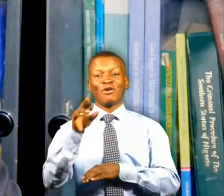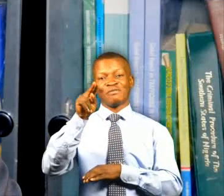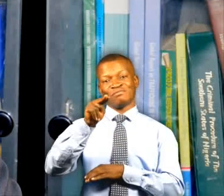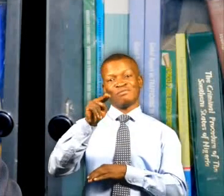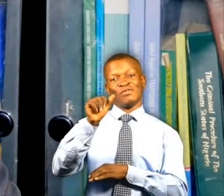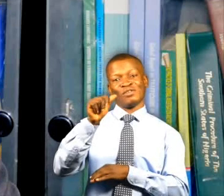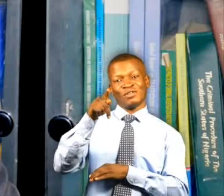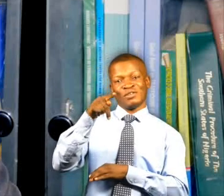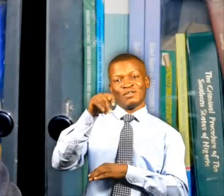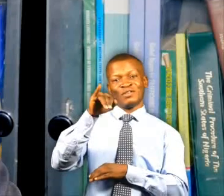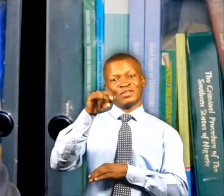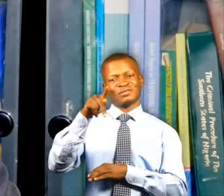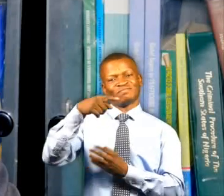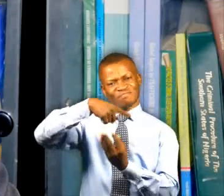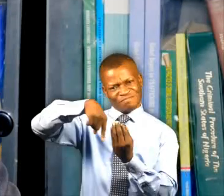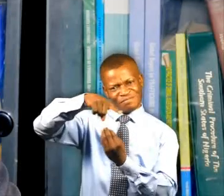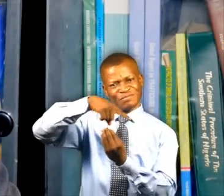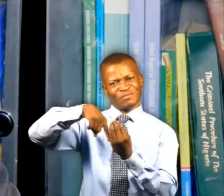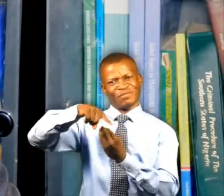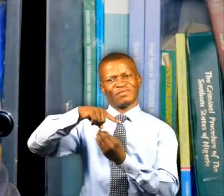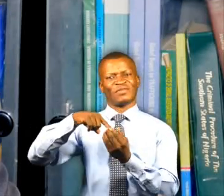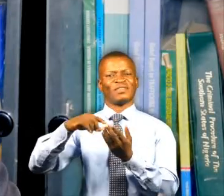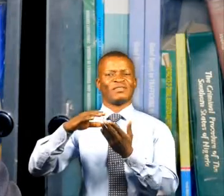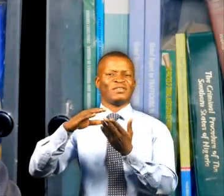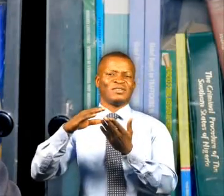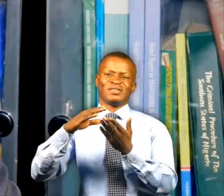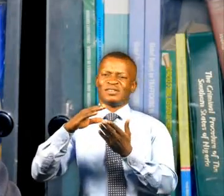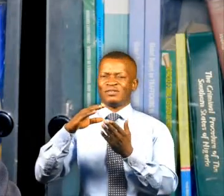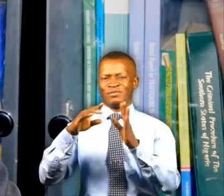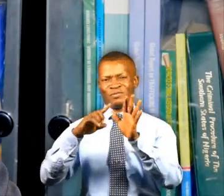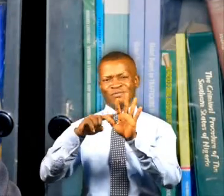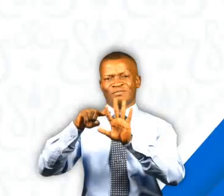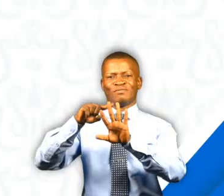of NAPTIP revolves around what we call the five P's: